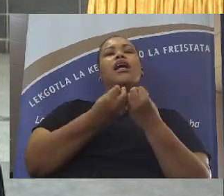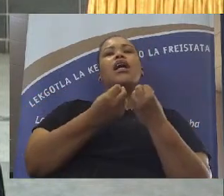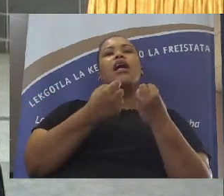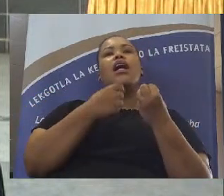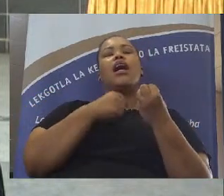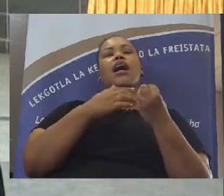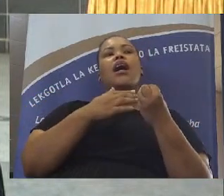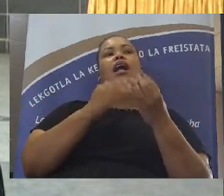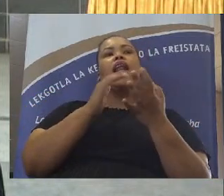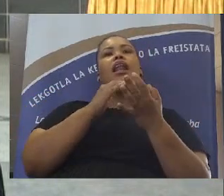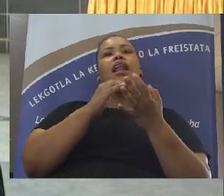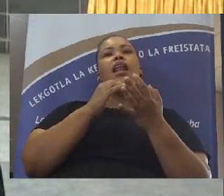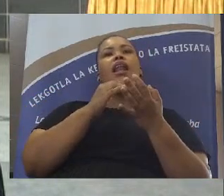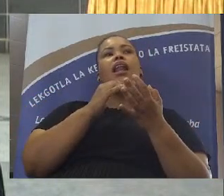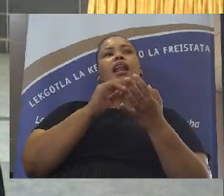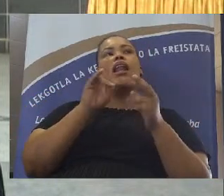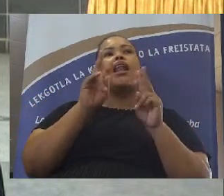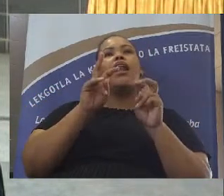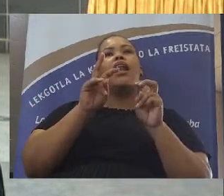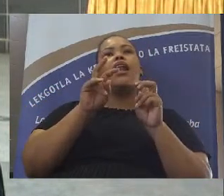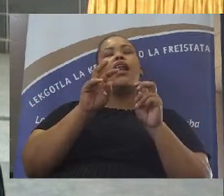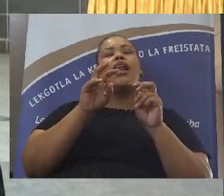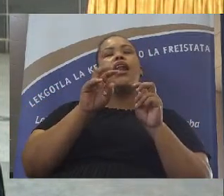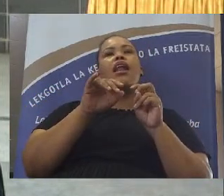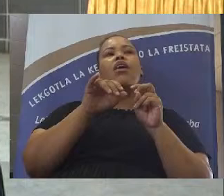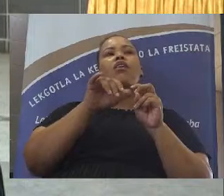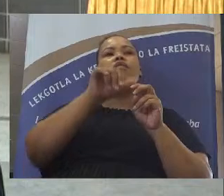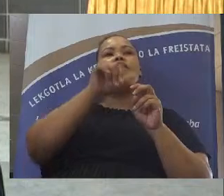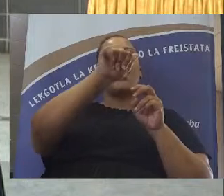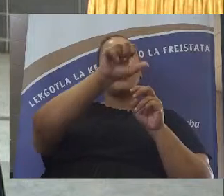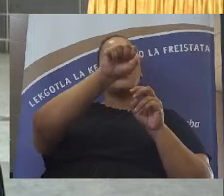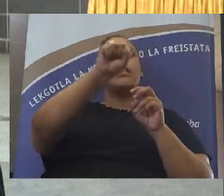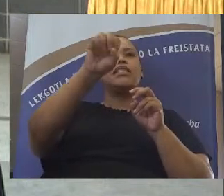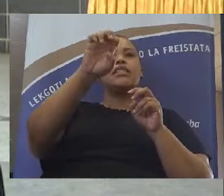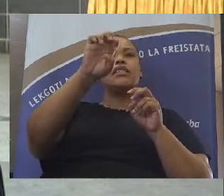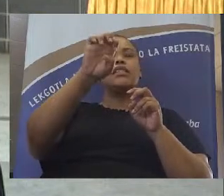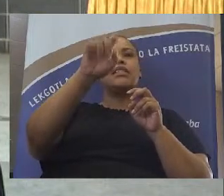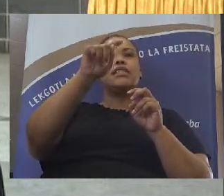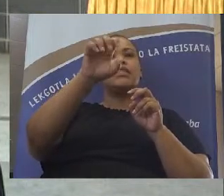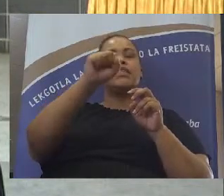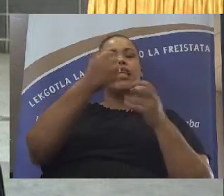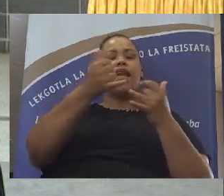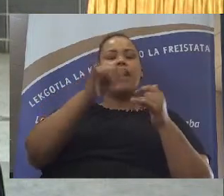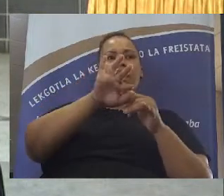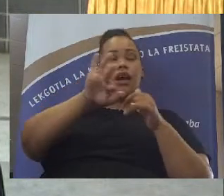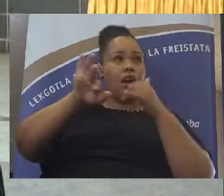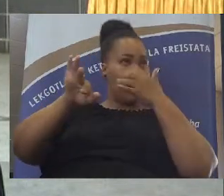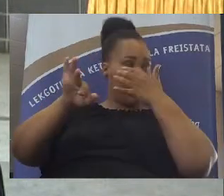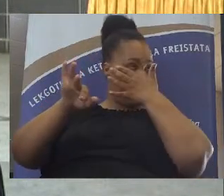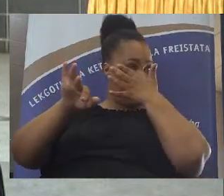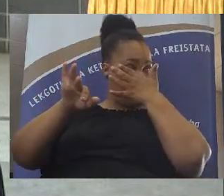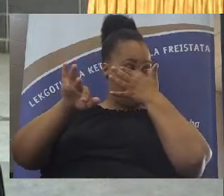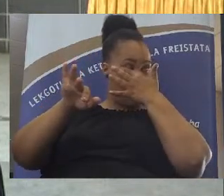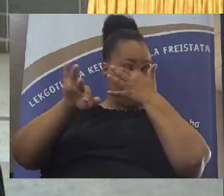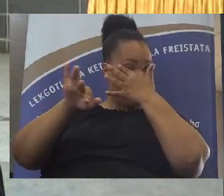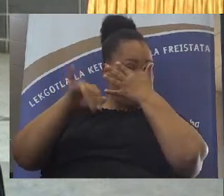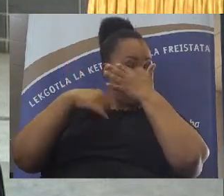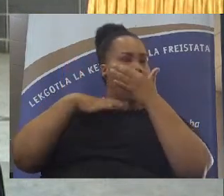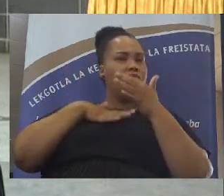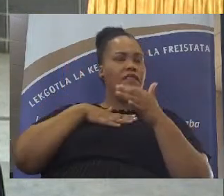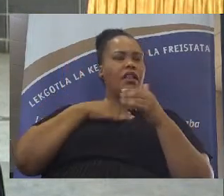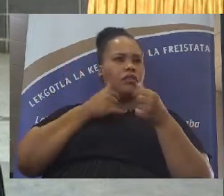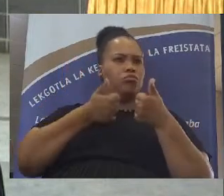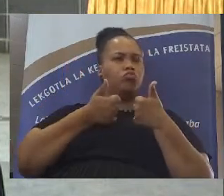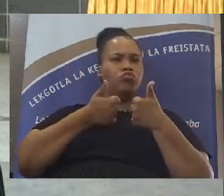they've mentioned that the part of assets being excluded now, for me seems as an advantage,